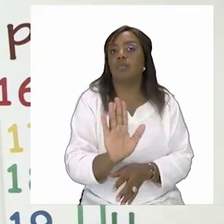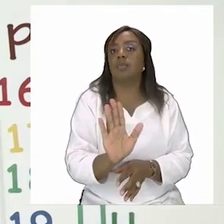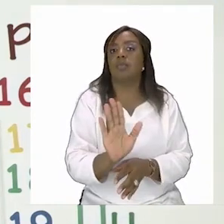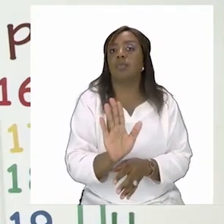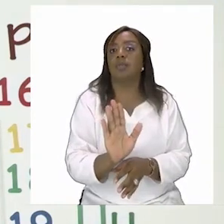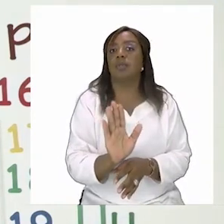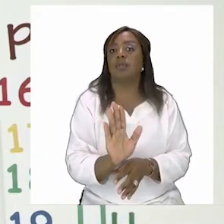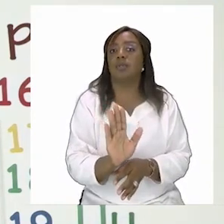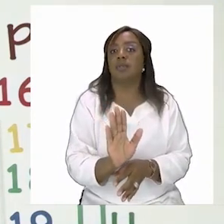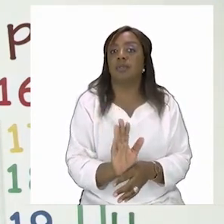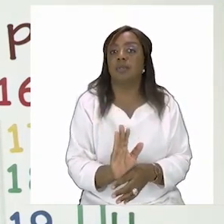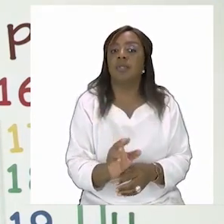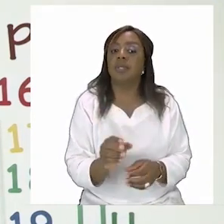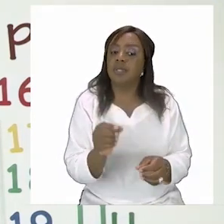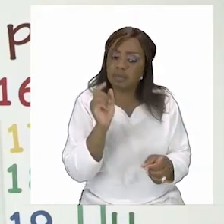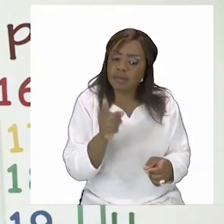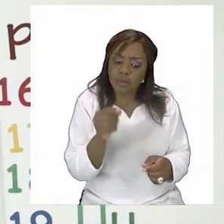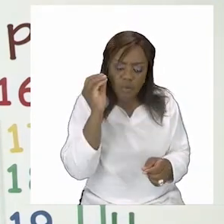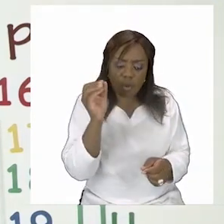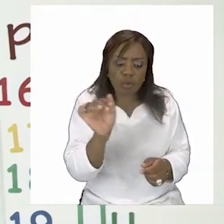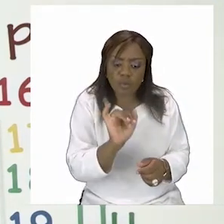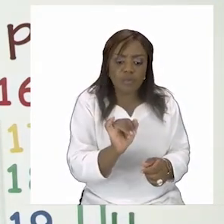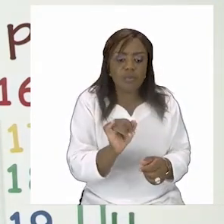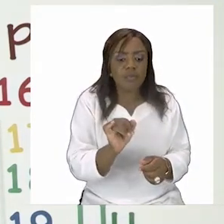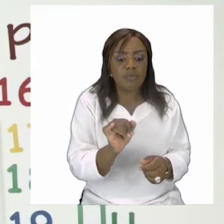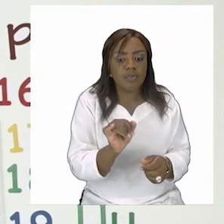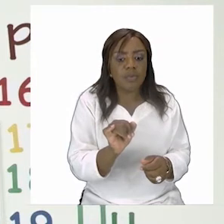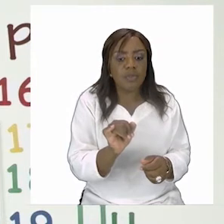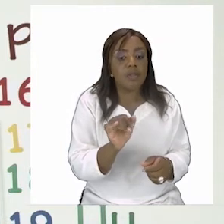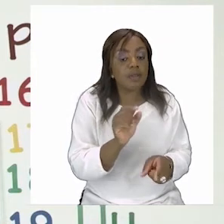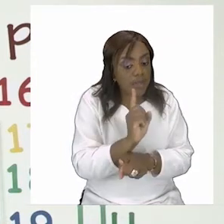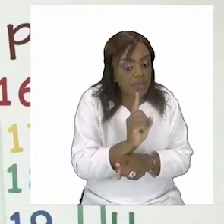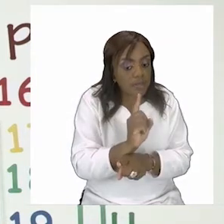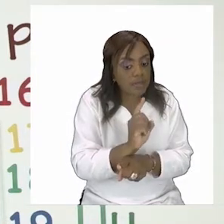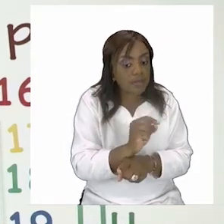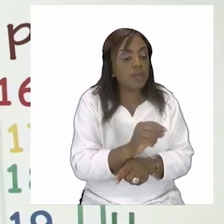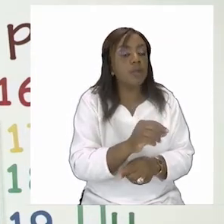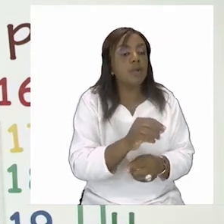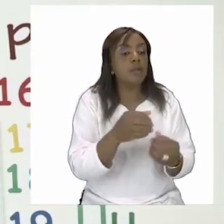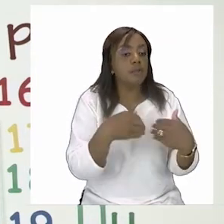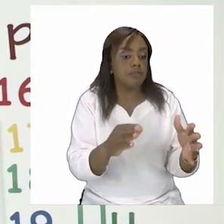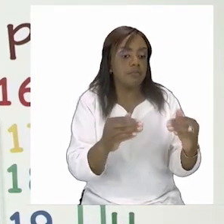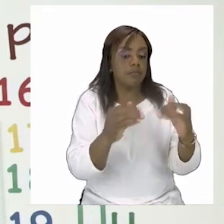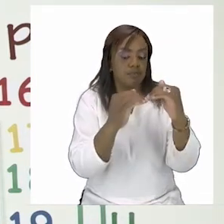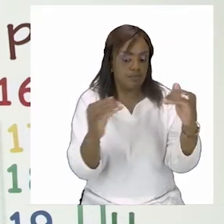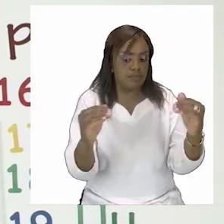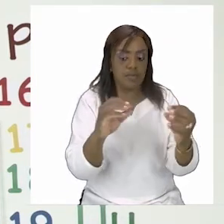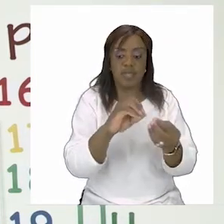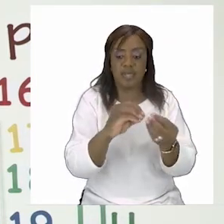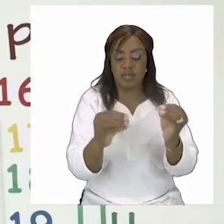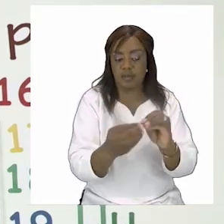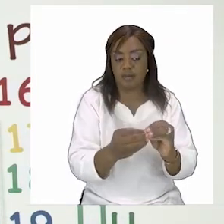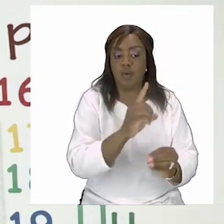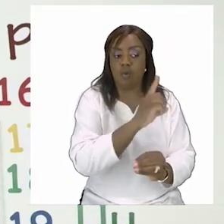odd and even, just in case you might get it wrong. So first start with your even numbers up to 30,